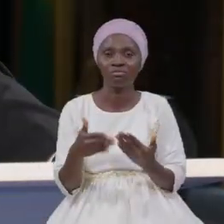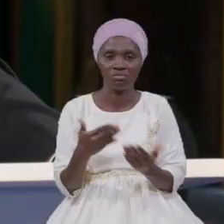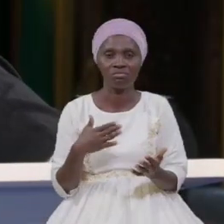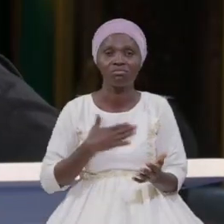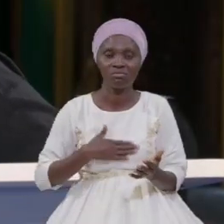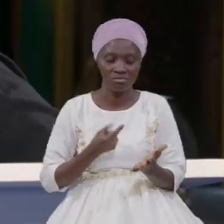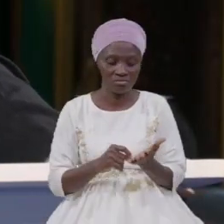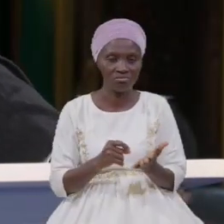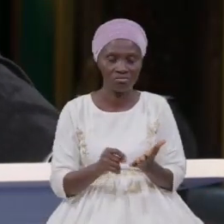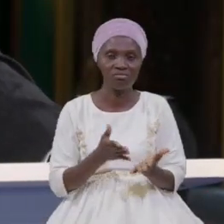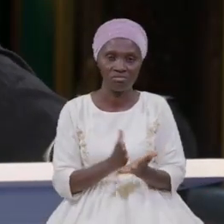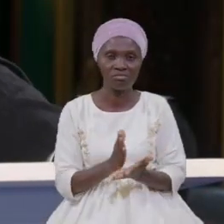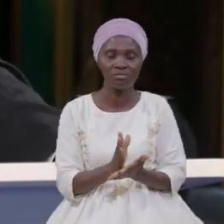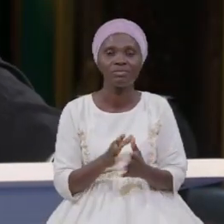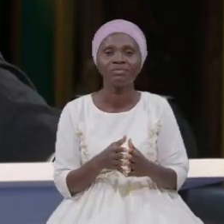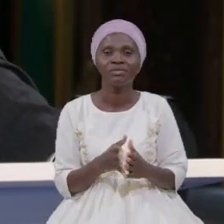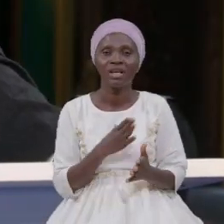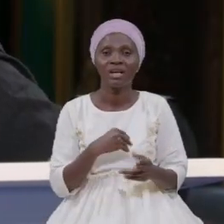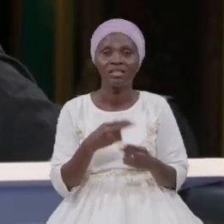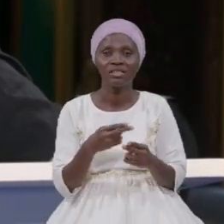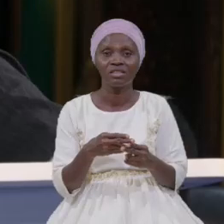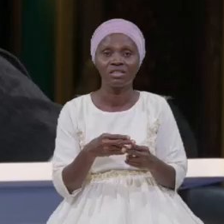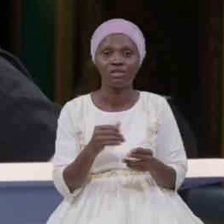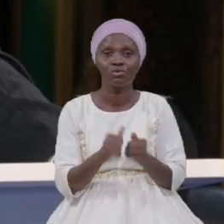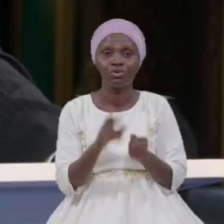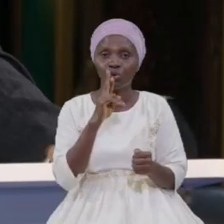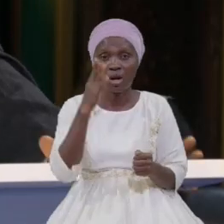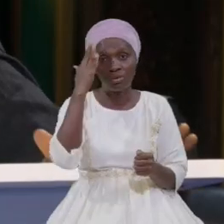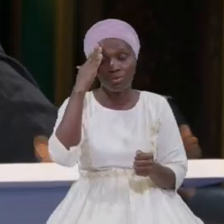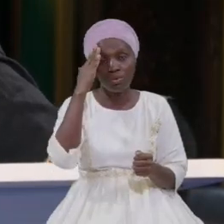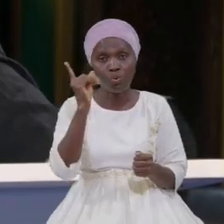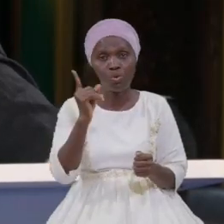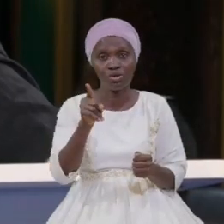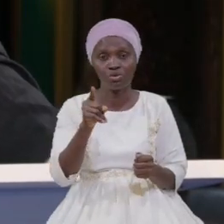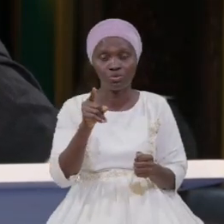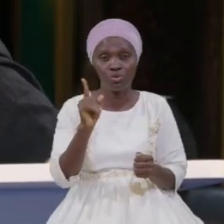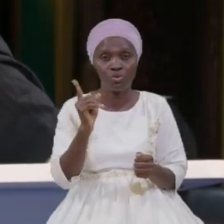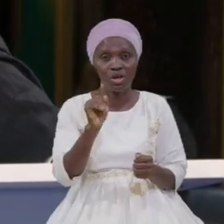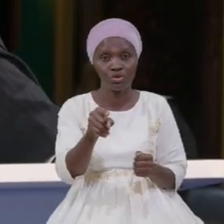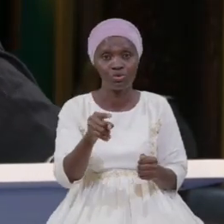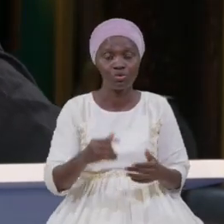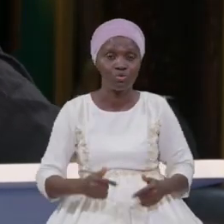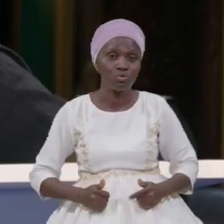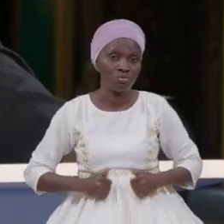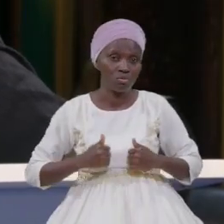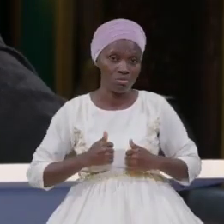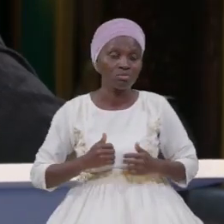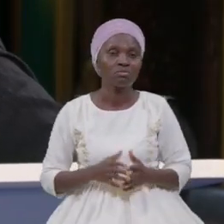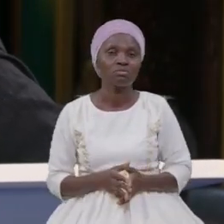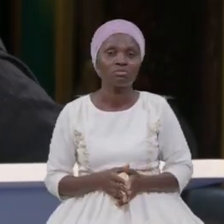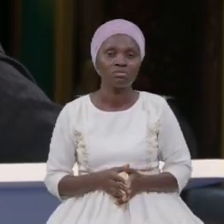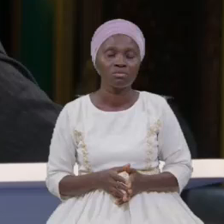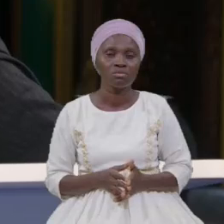are known in the place you live. Give correct details.